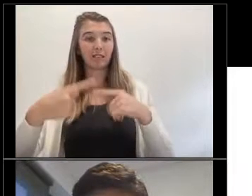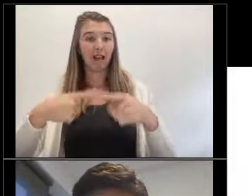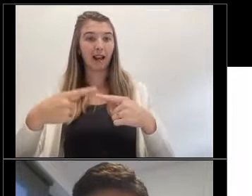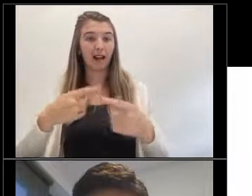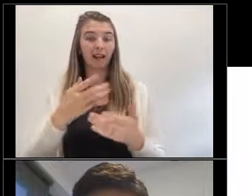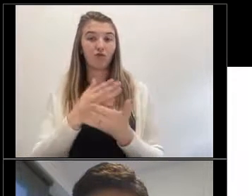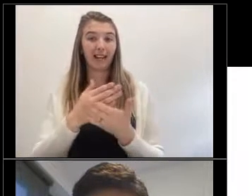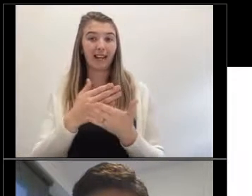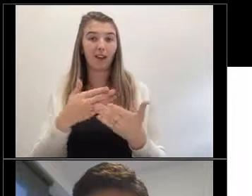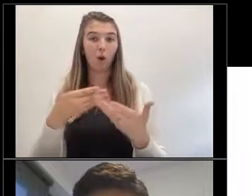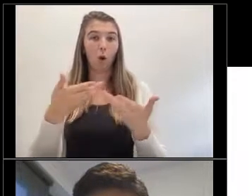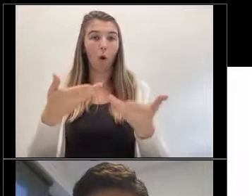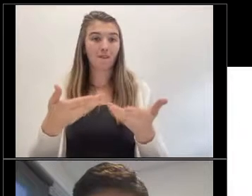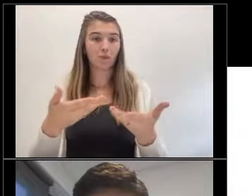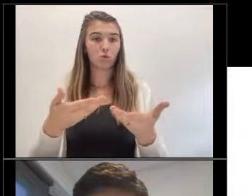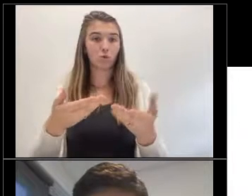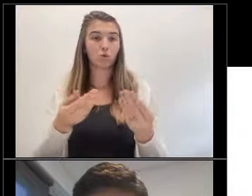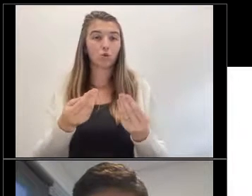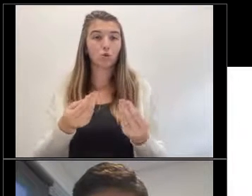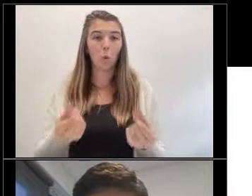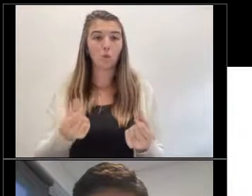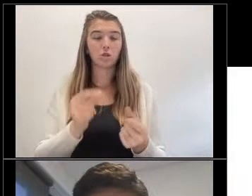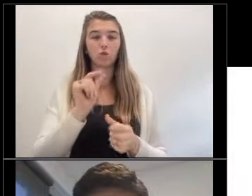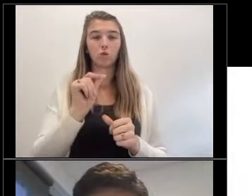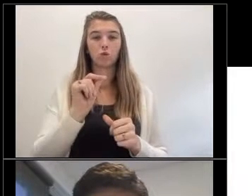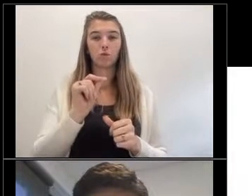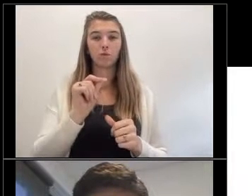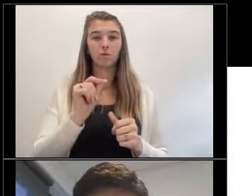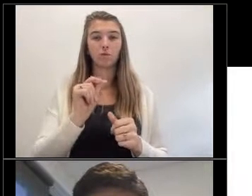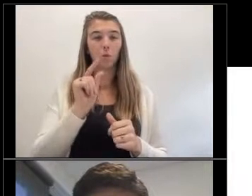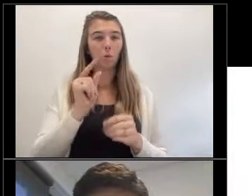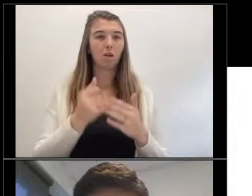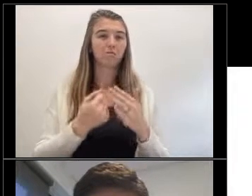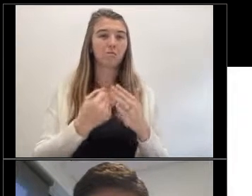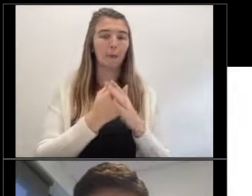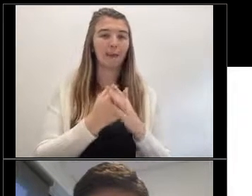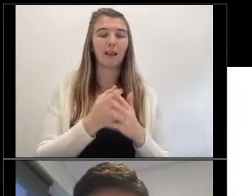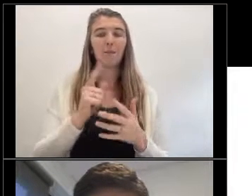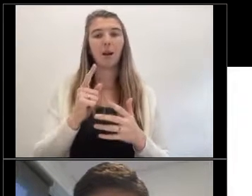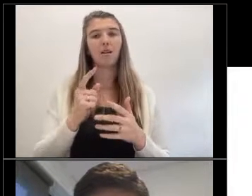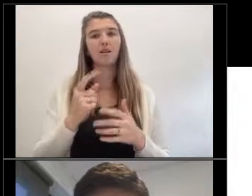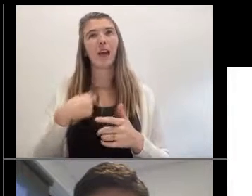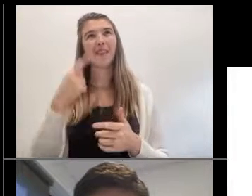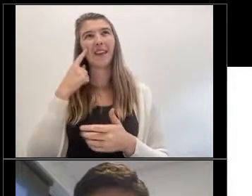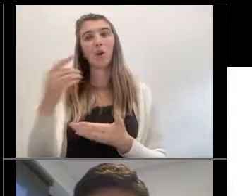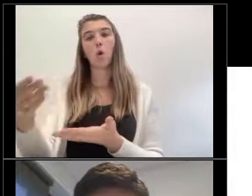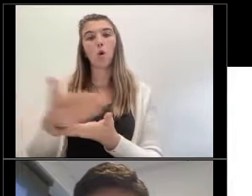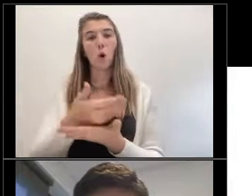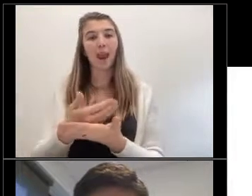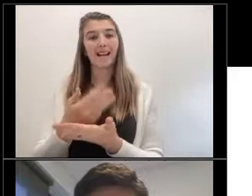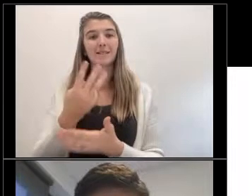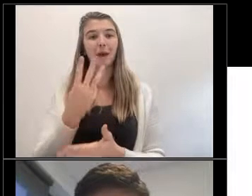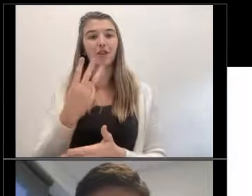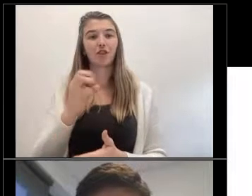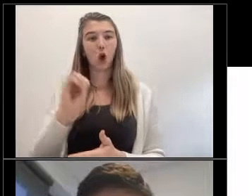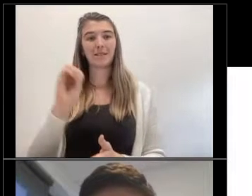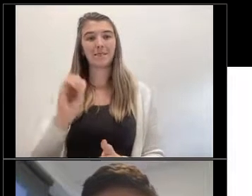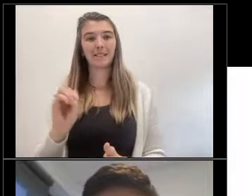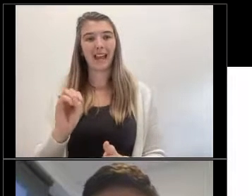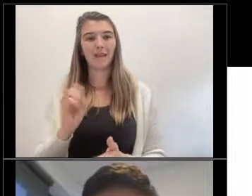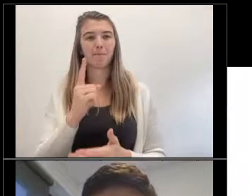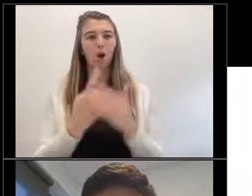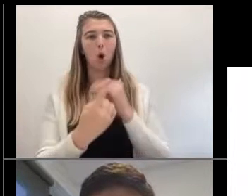certain extent. So I did mention, we collect and recycle about 30%, only 4% goes back into the products. And the thing